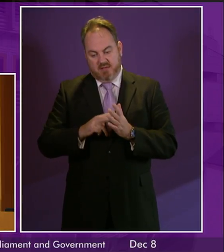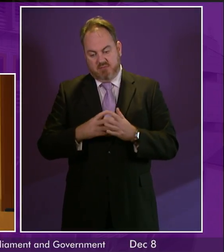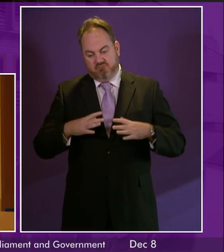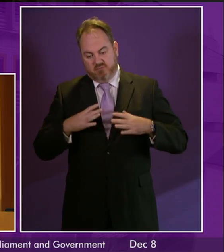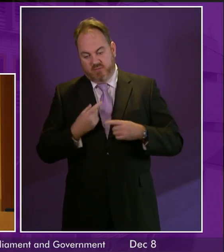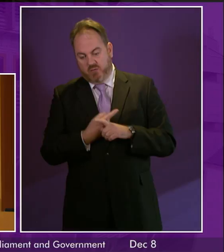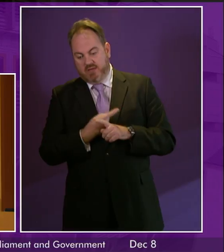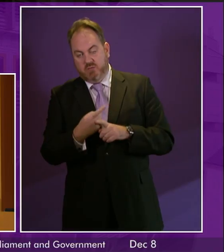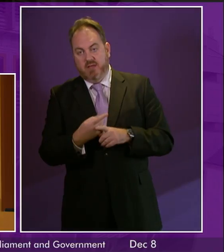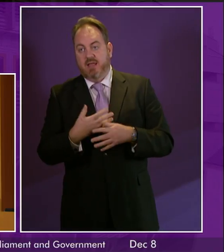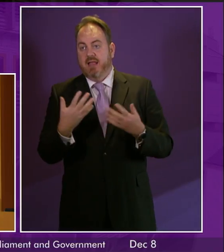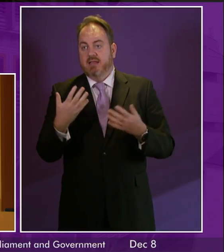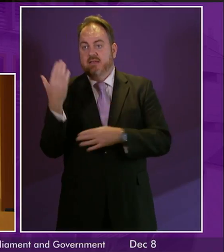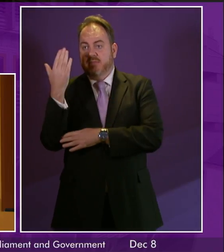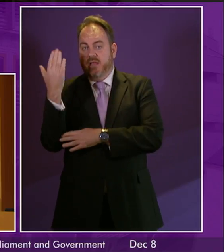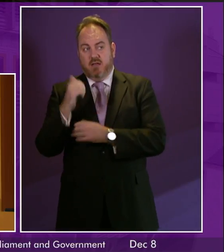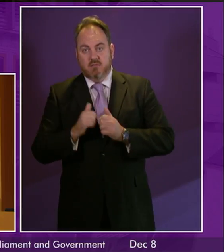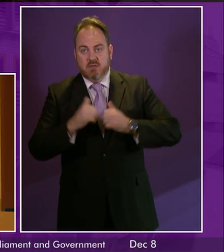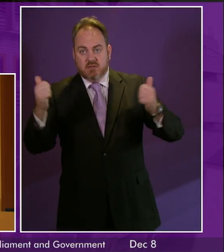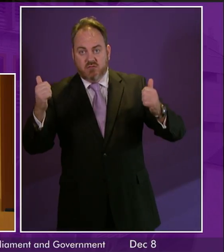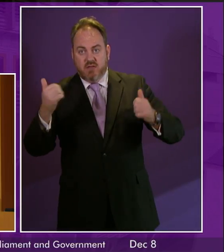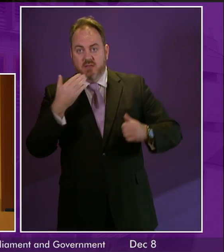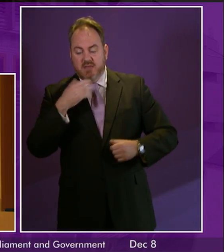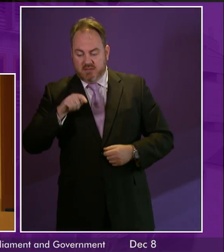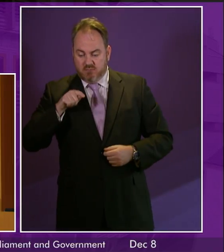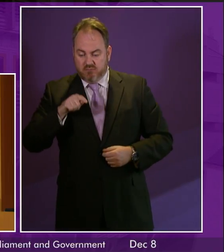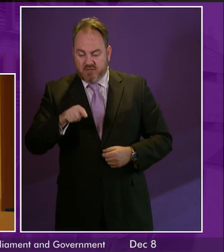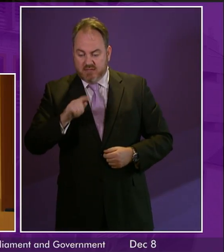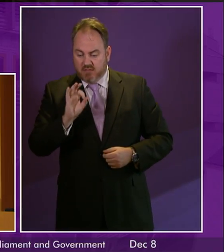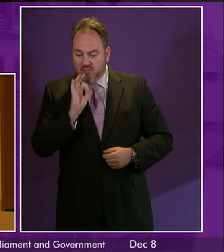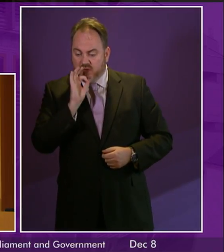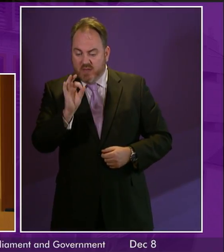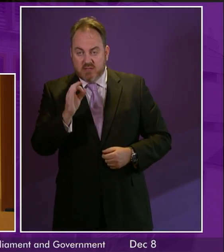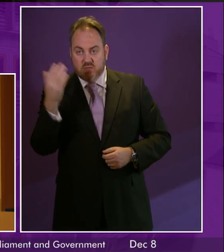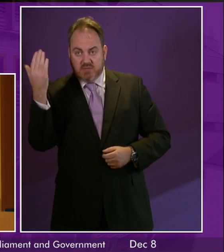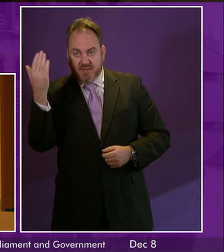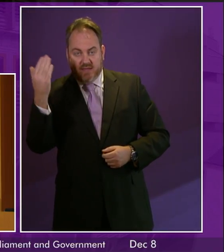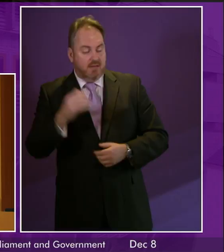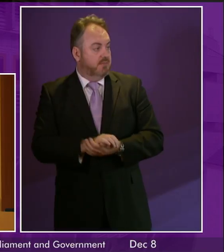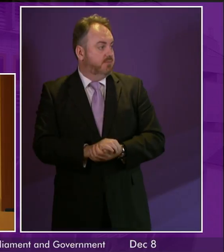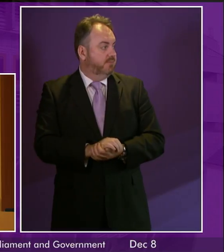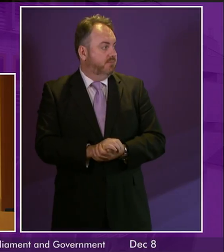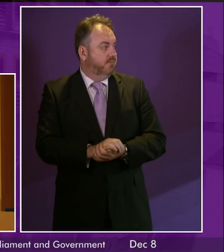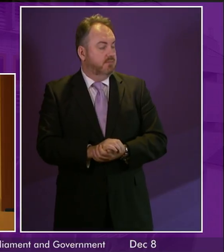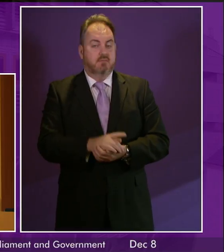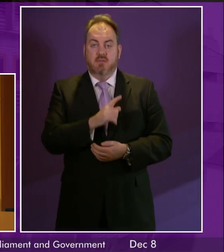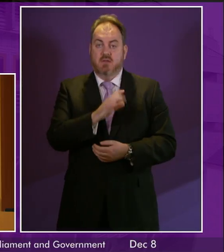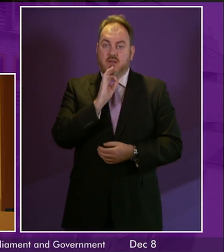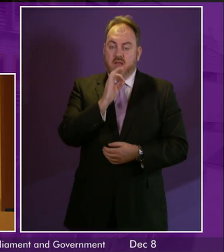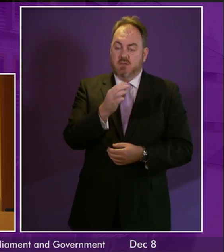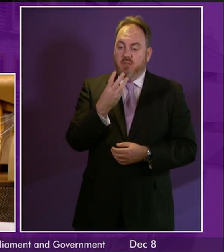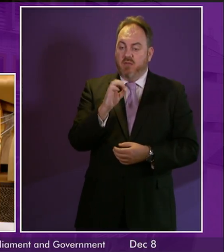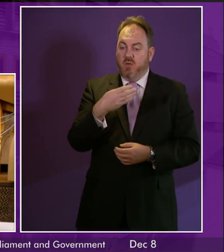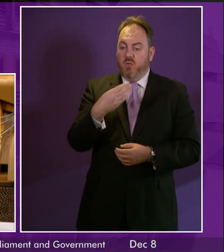any member who wishes to speak against the motion to press their request to speak button now. I call on Joe Fitzpatrick to move motion